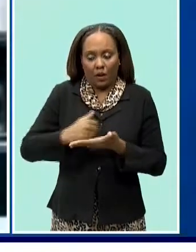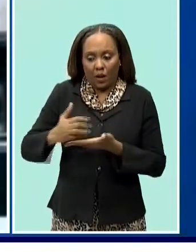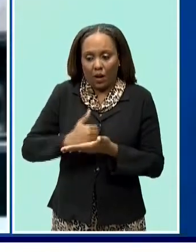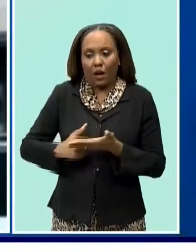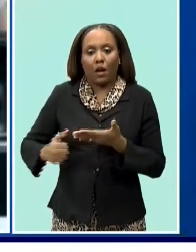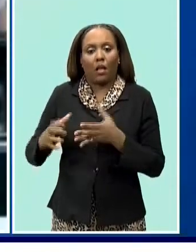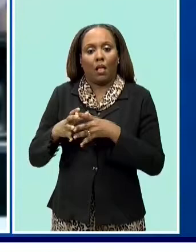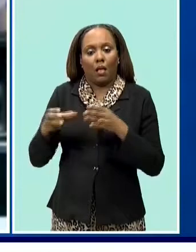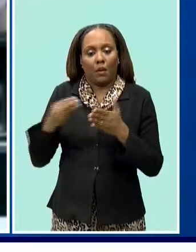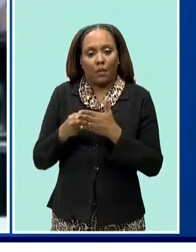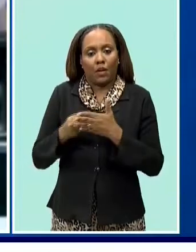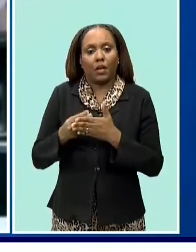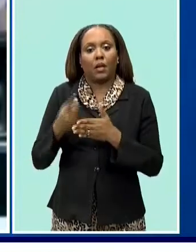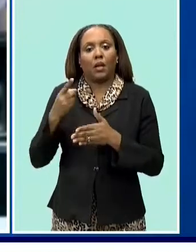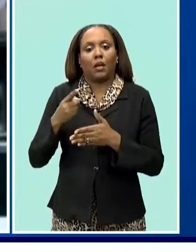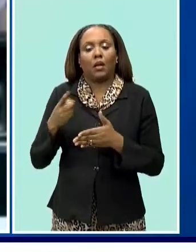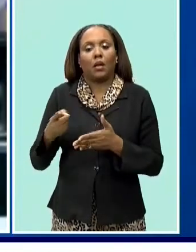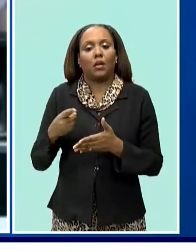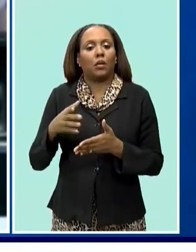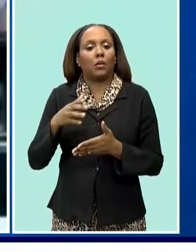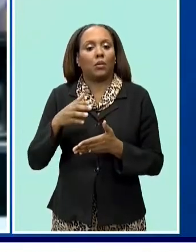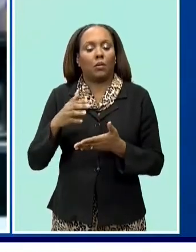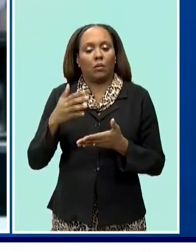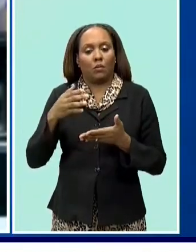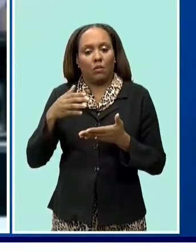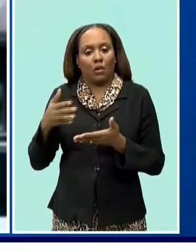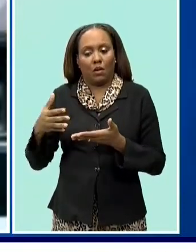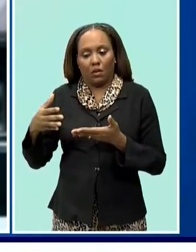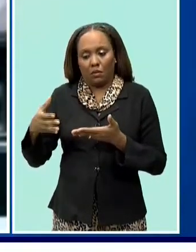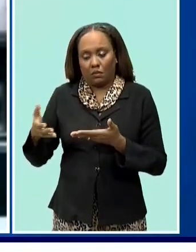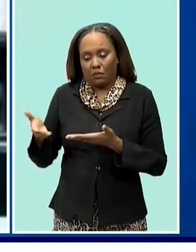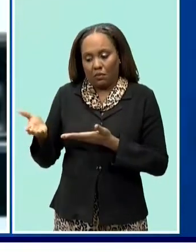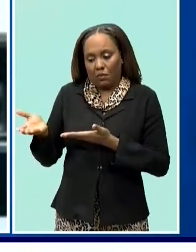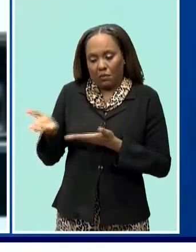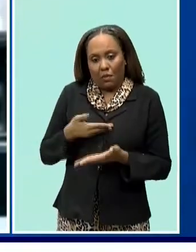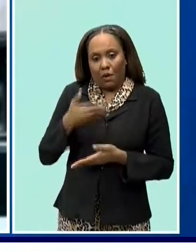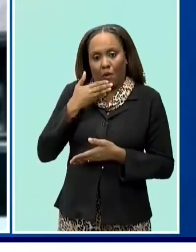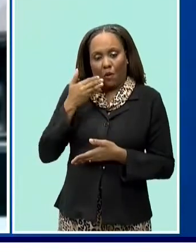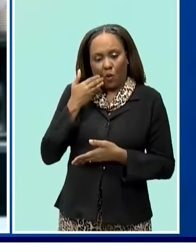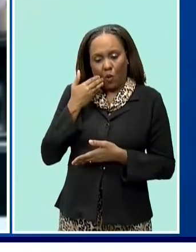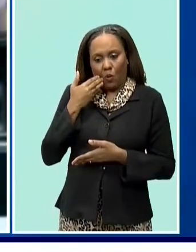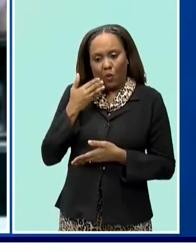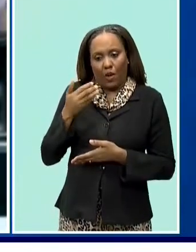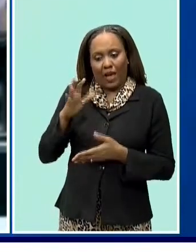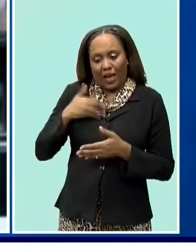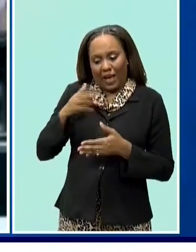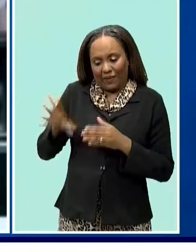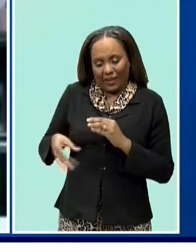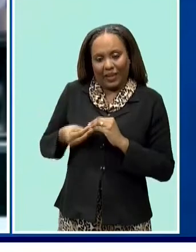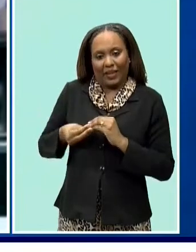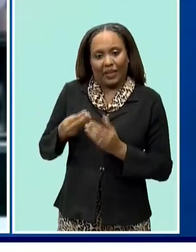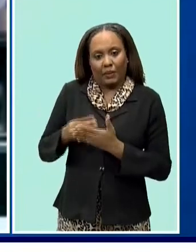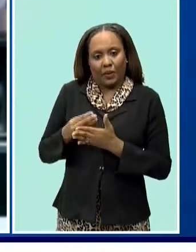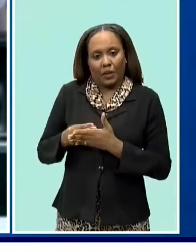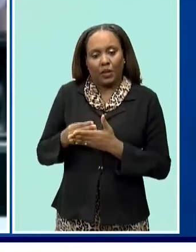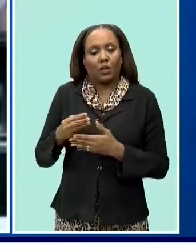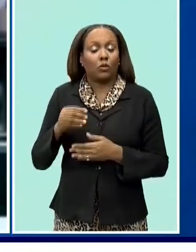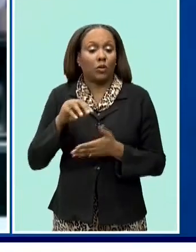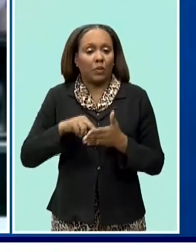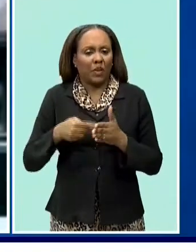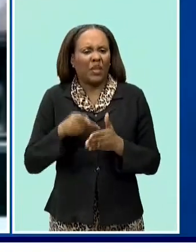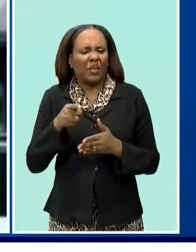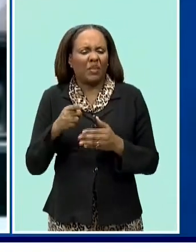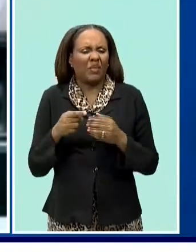additional, or what you would not be paying in tax on a monthly basis, that you would have that as an additional. So it's a savings